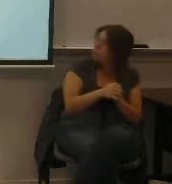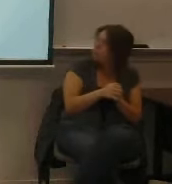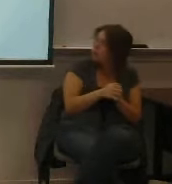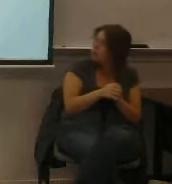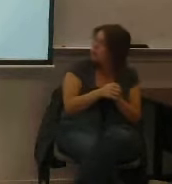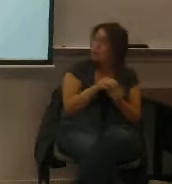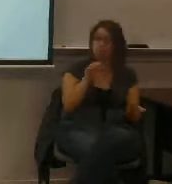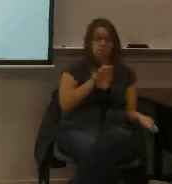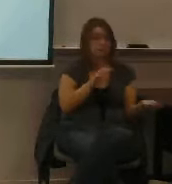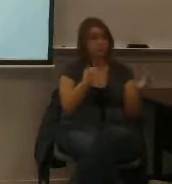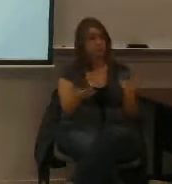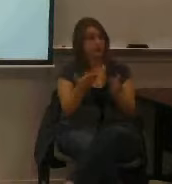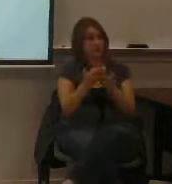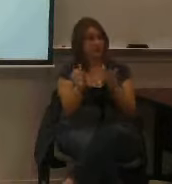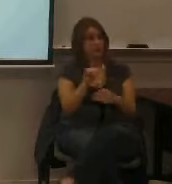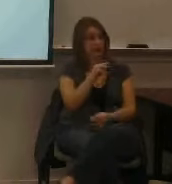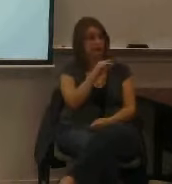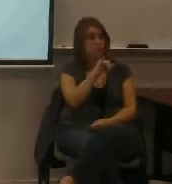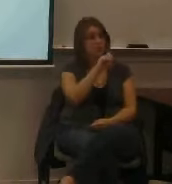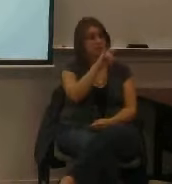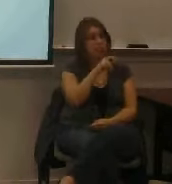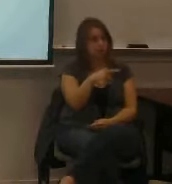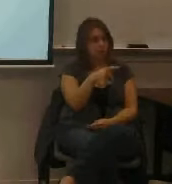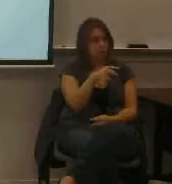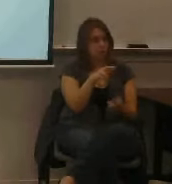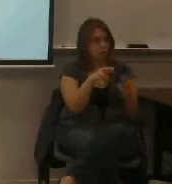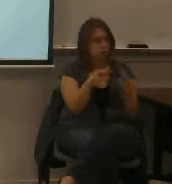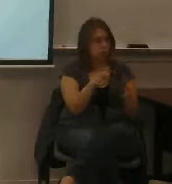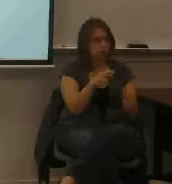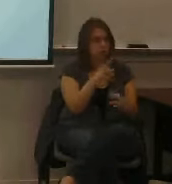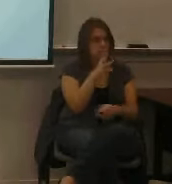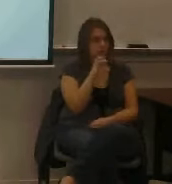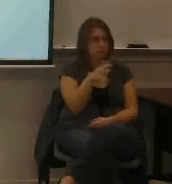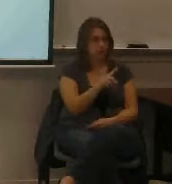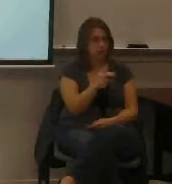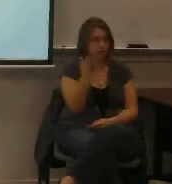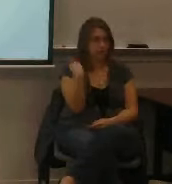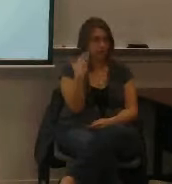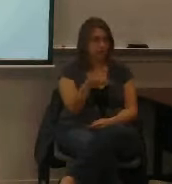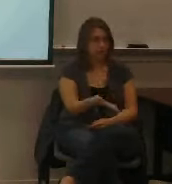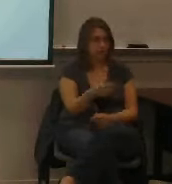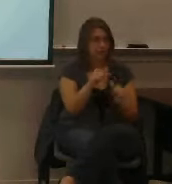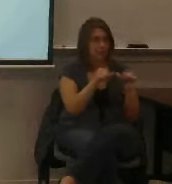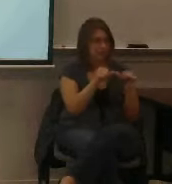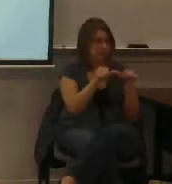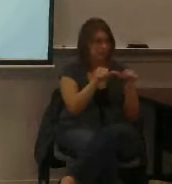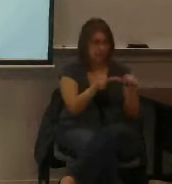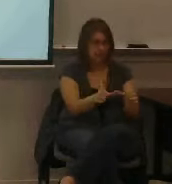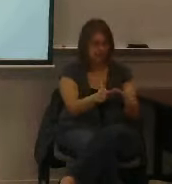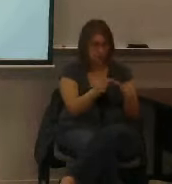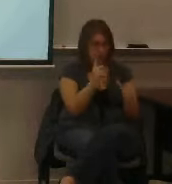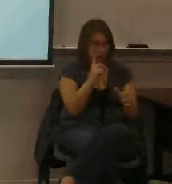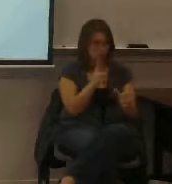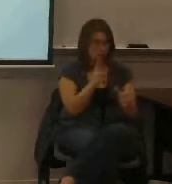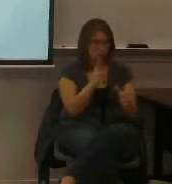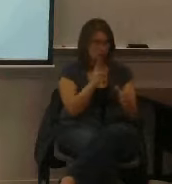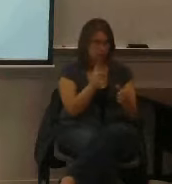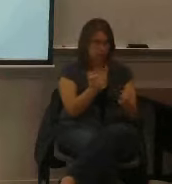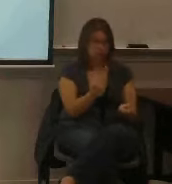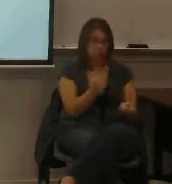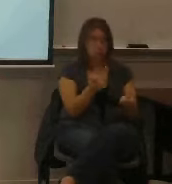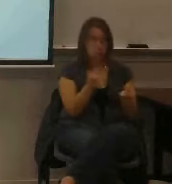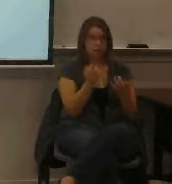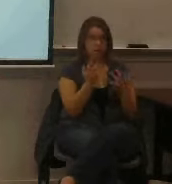in them. In contrast, something like the Mississippi River watershed has been there continuously over